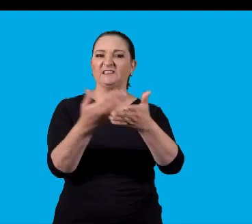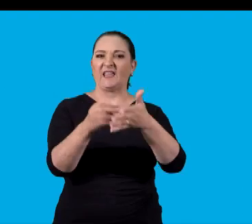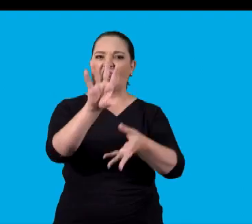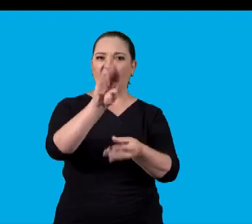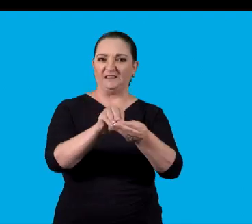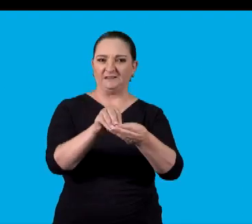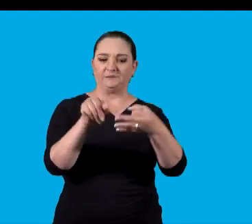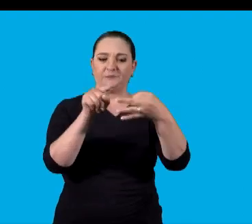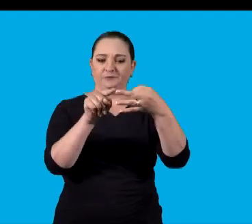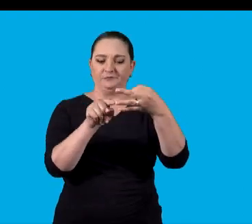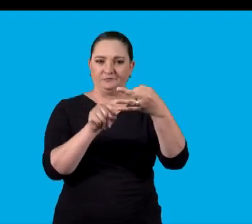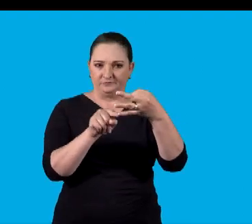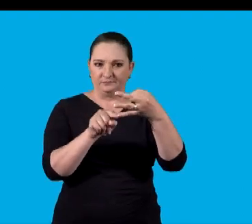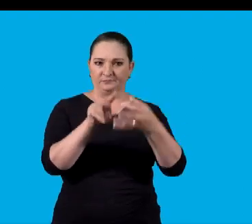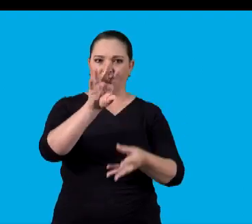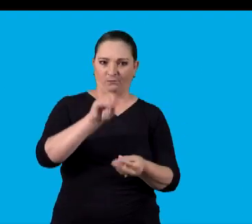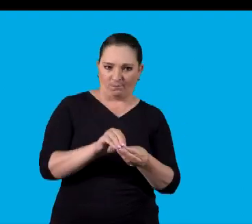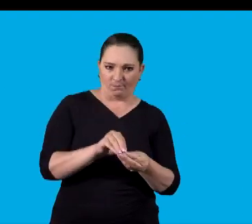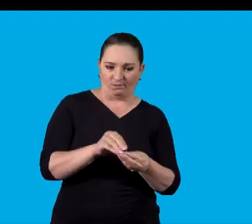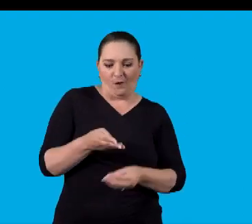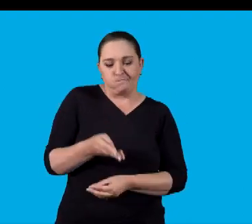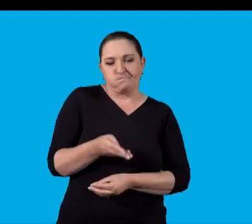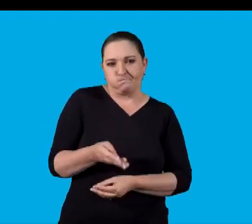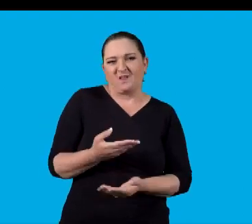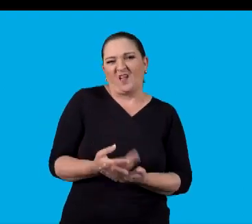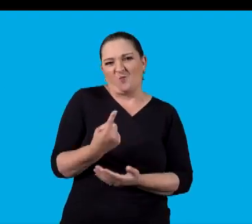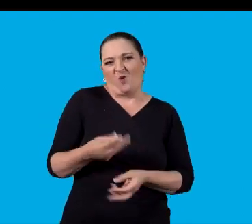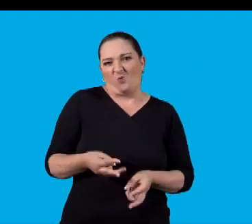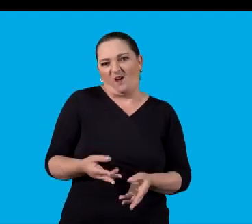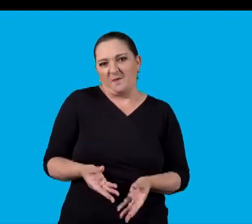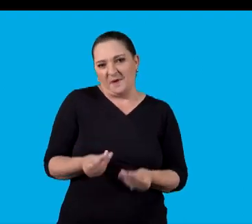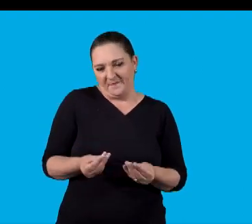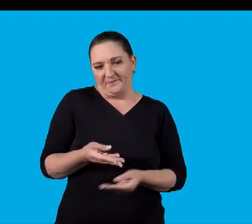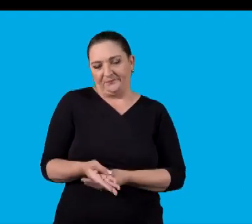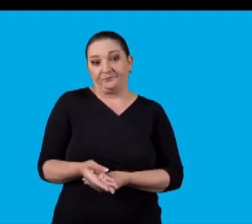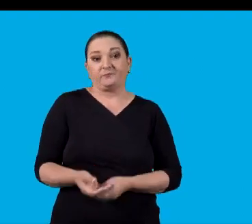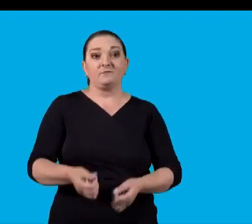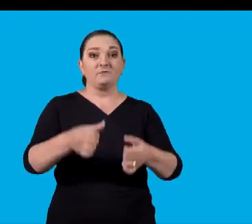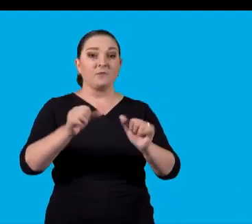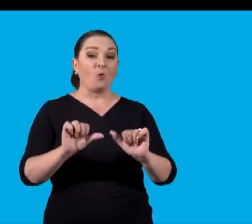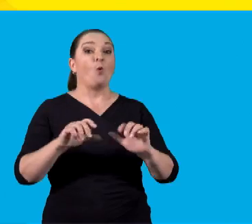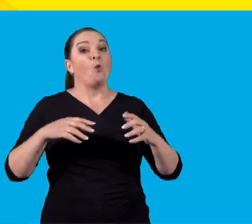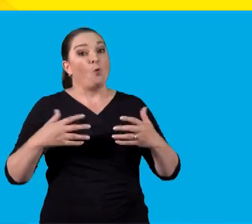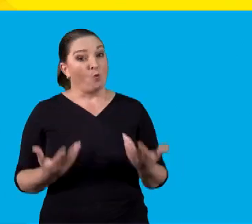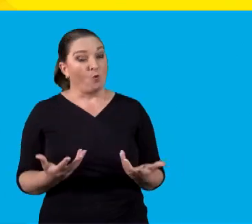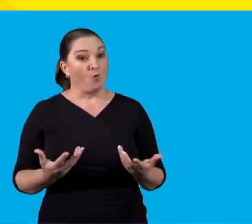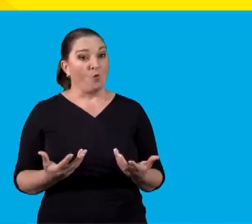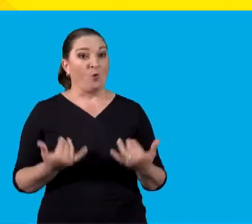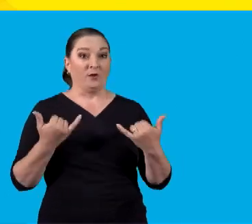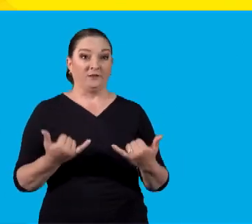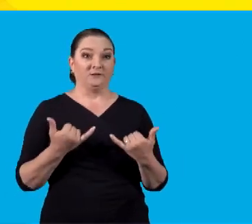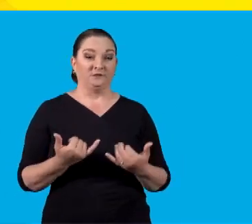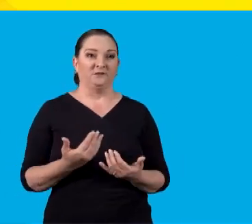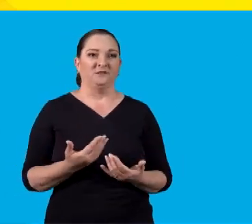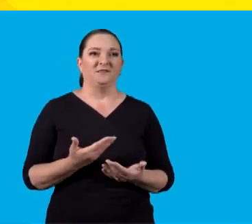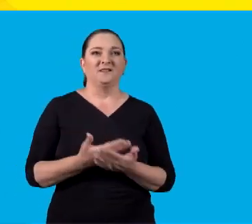cash effects from investing, and the cash effects from financing. This is one way. The other way is when you are given